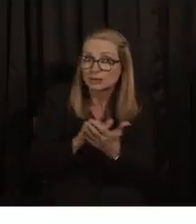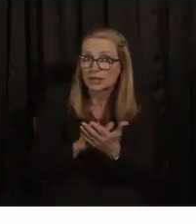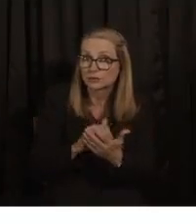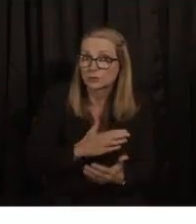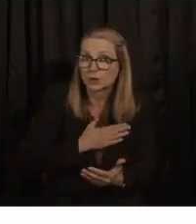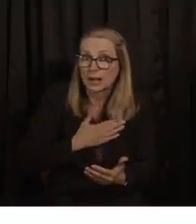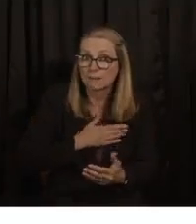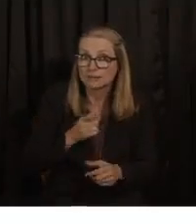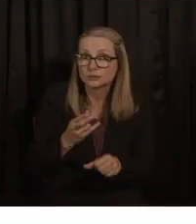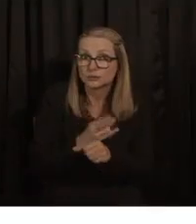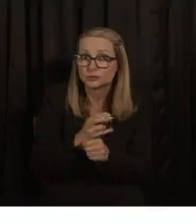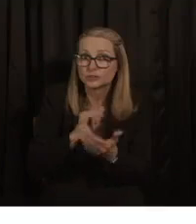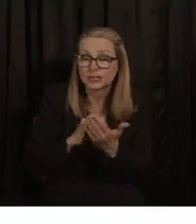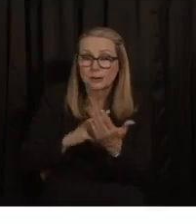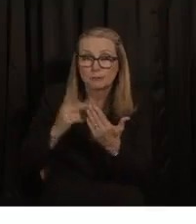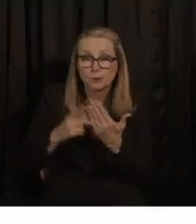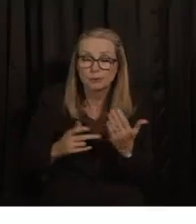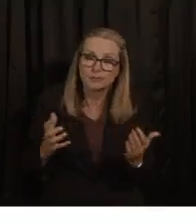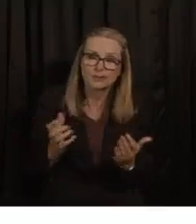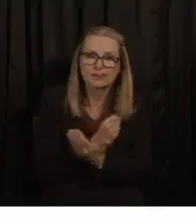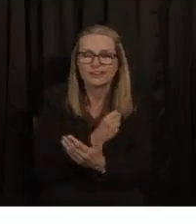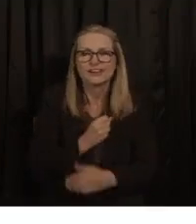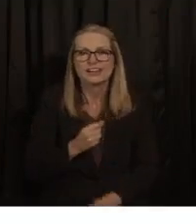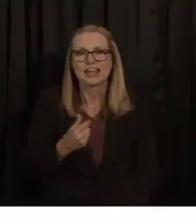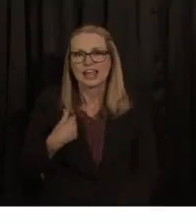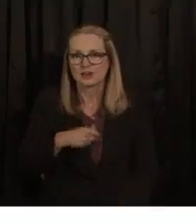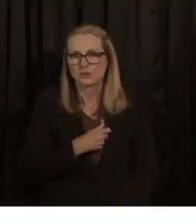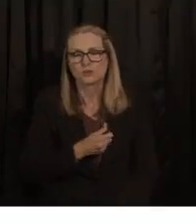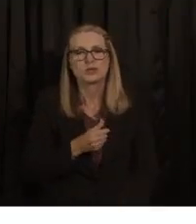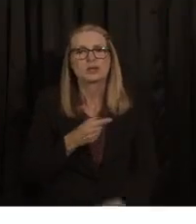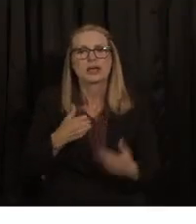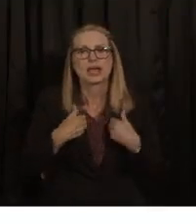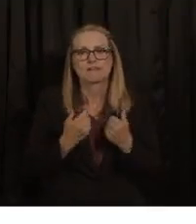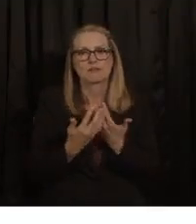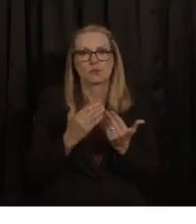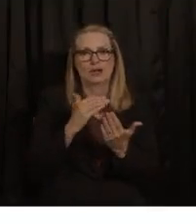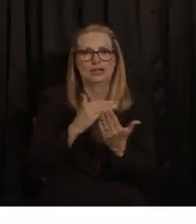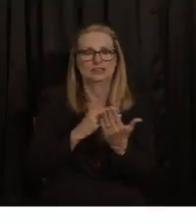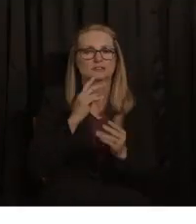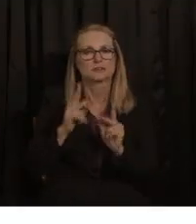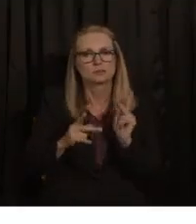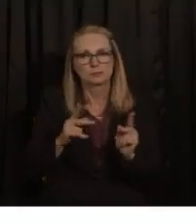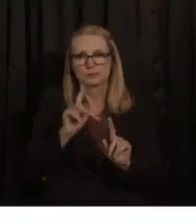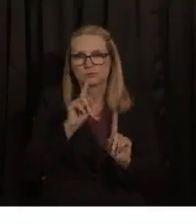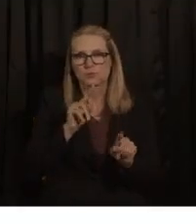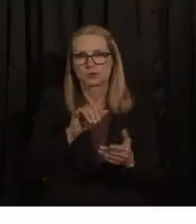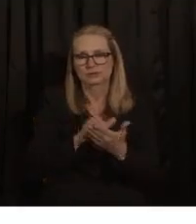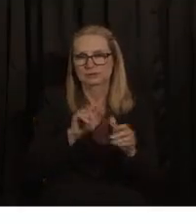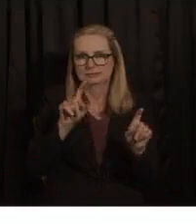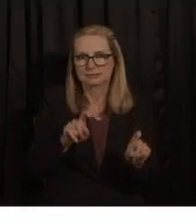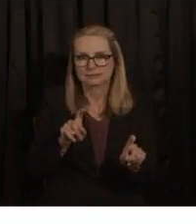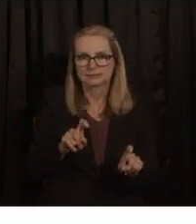this program, and we're working to create a queue for people who are interested in placing an order for this testing. We encourage everyone